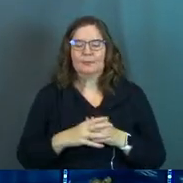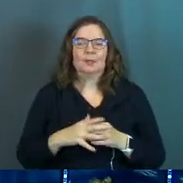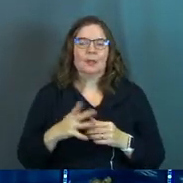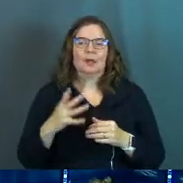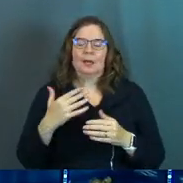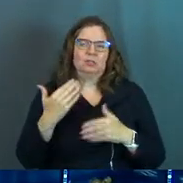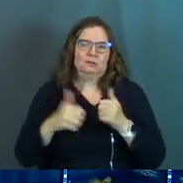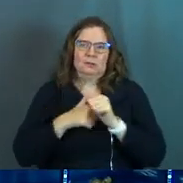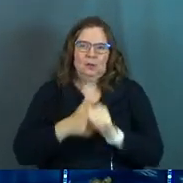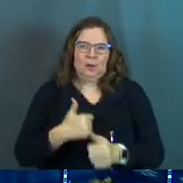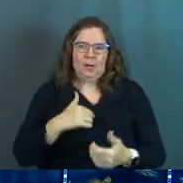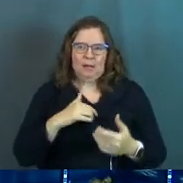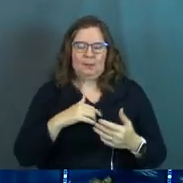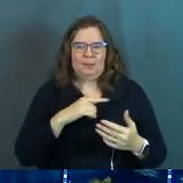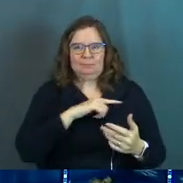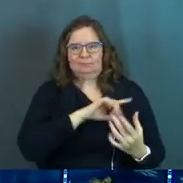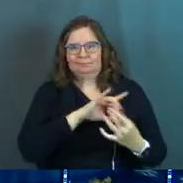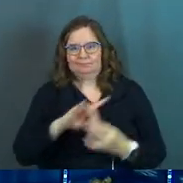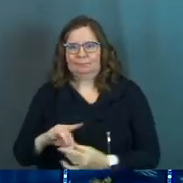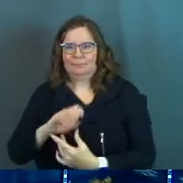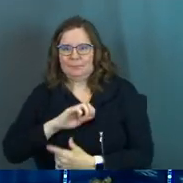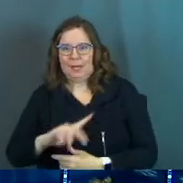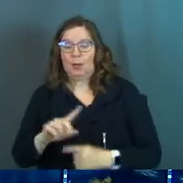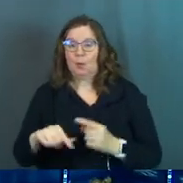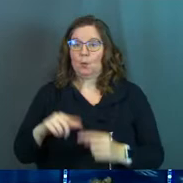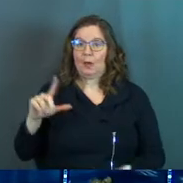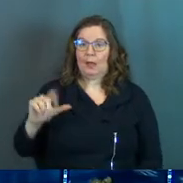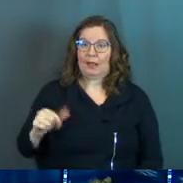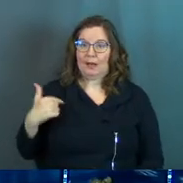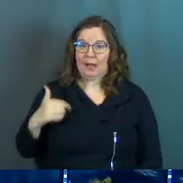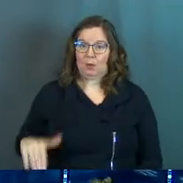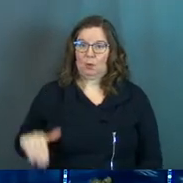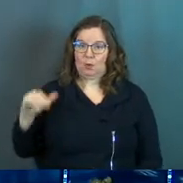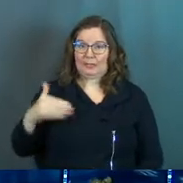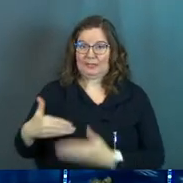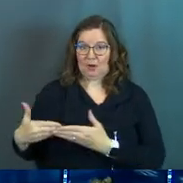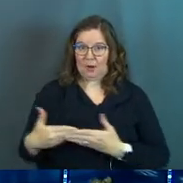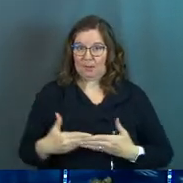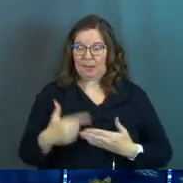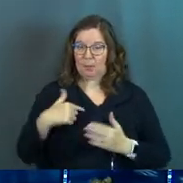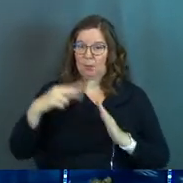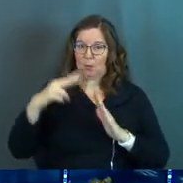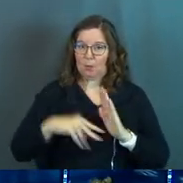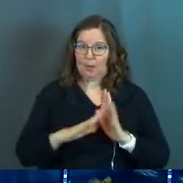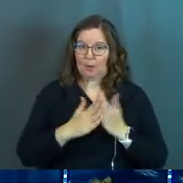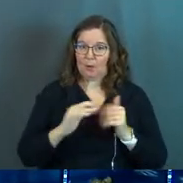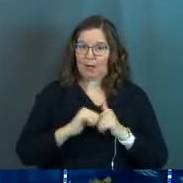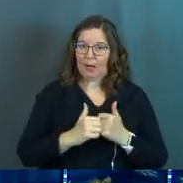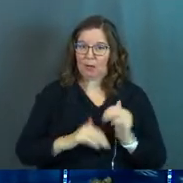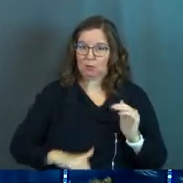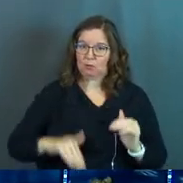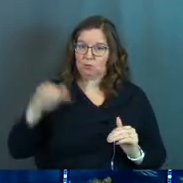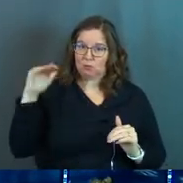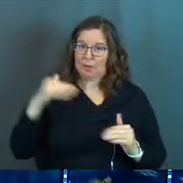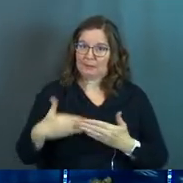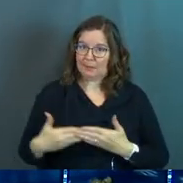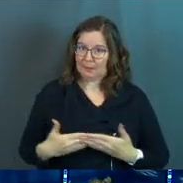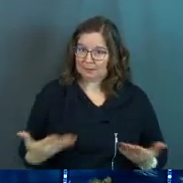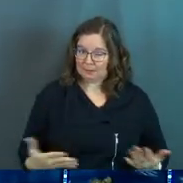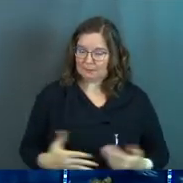And just go with me. I'm going to connect the dots back. When Linda and I were raising our babies, we read a book on how to raise